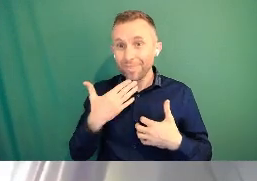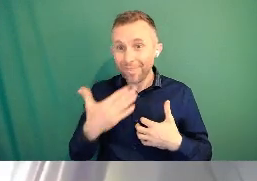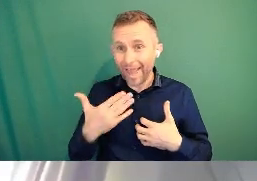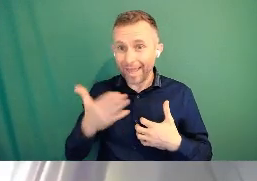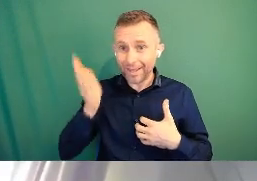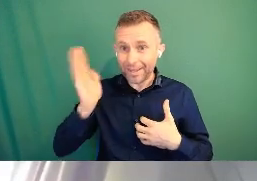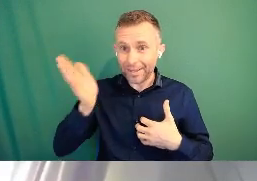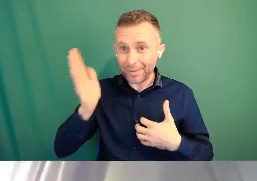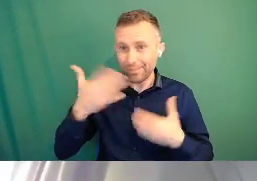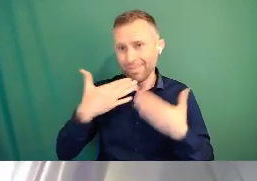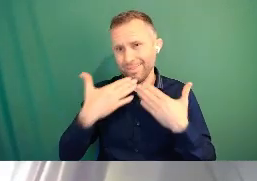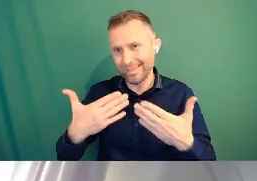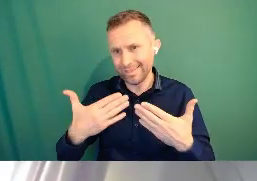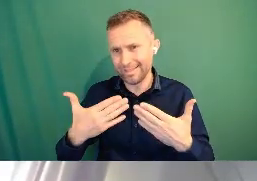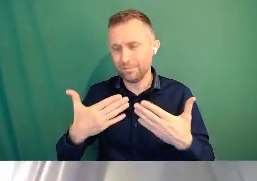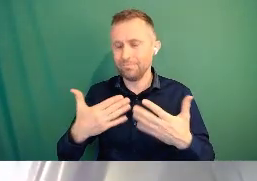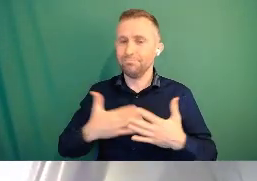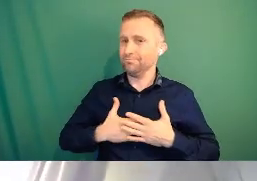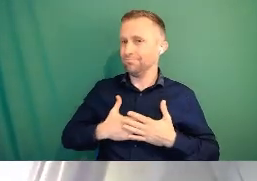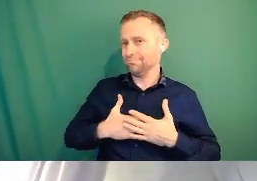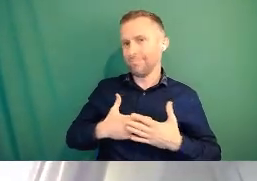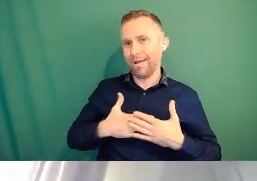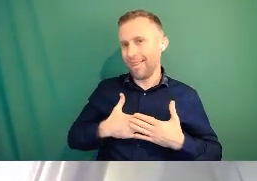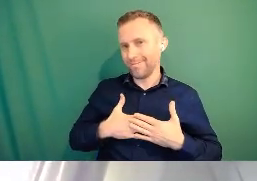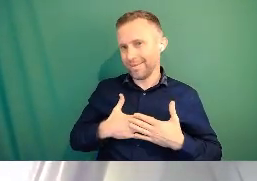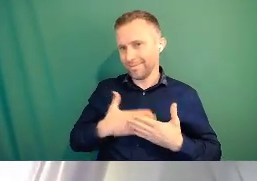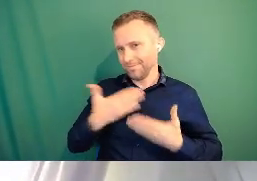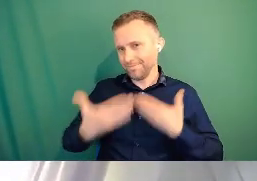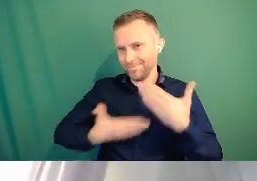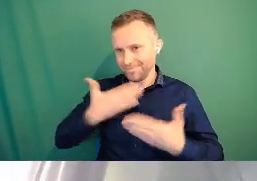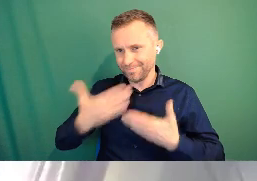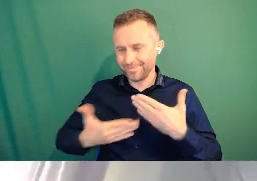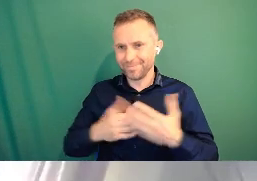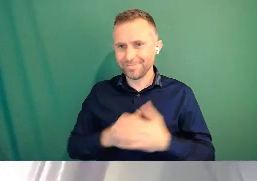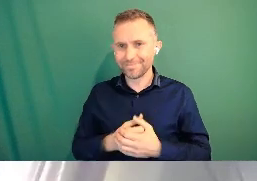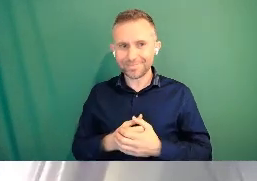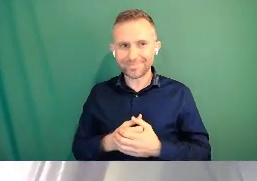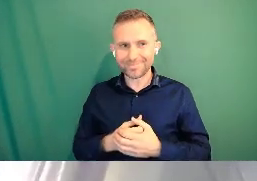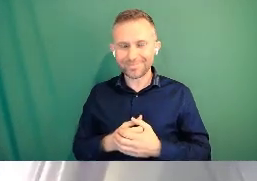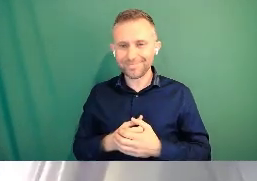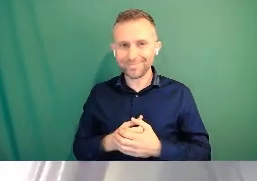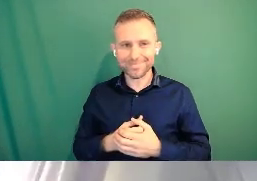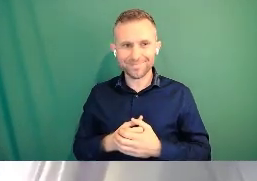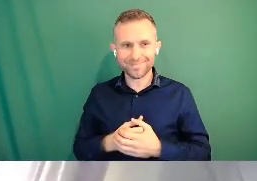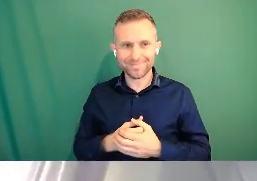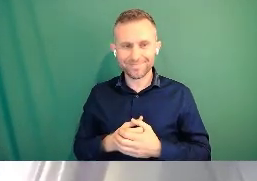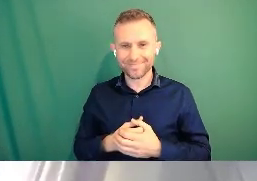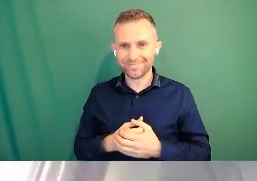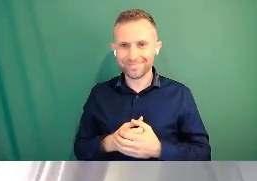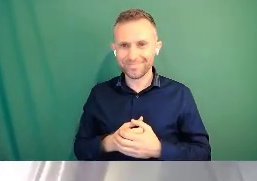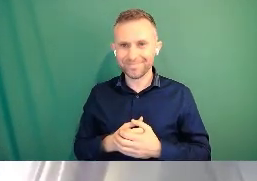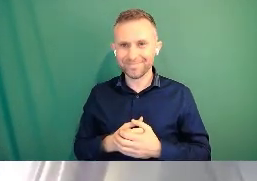fascinating. It's really good. Thank you. That's my pleasure. My pleasure. I love talking about the castle.